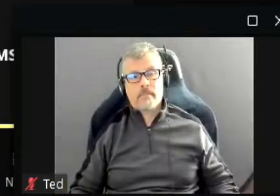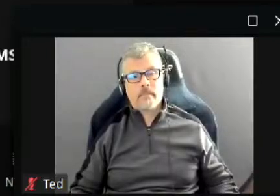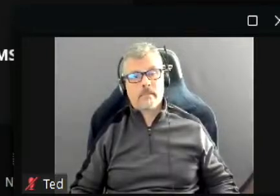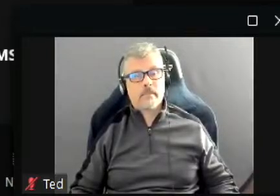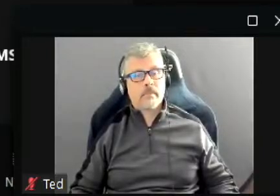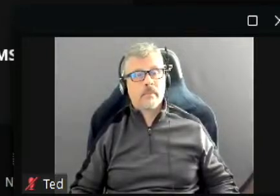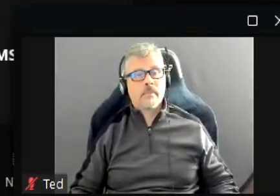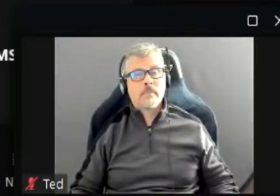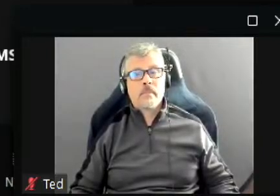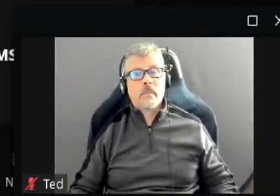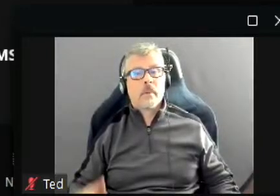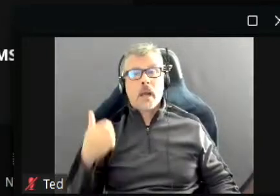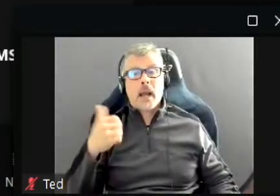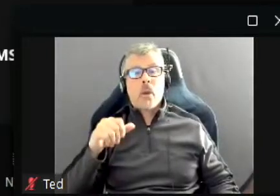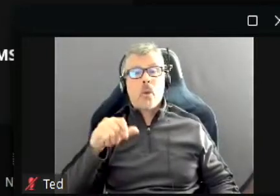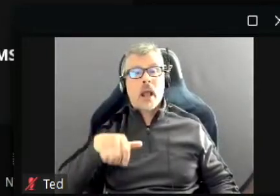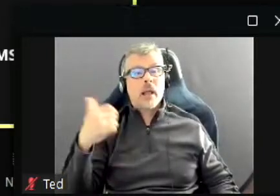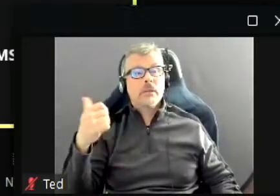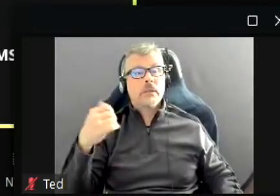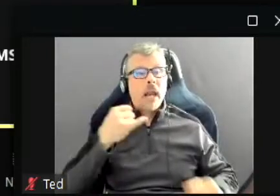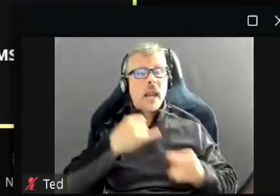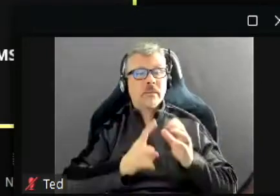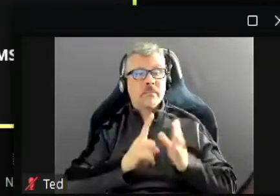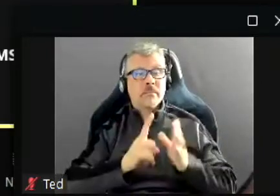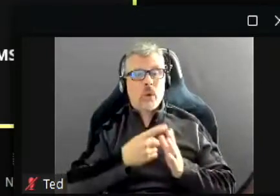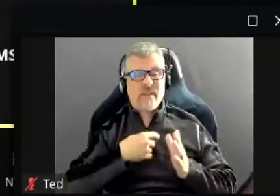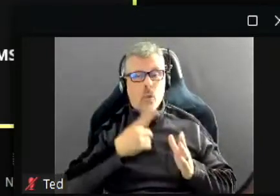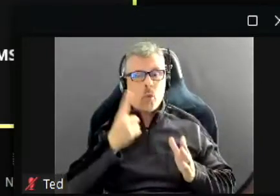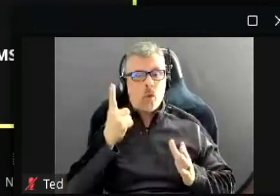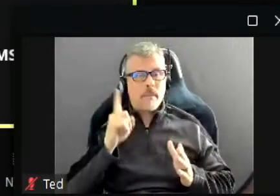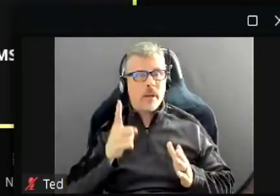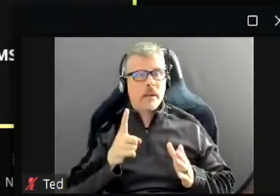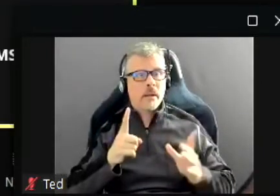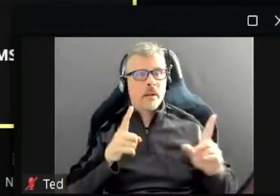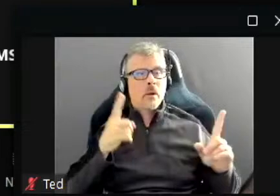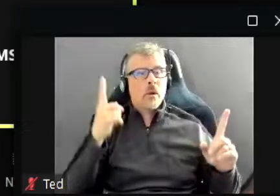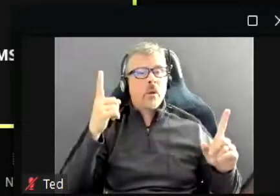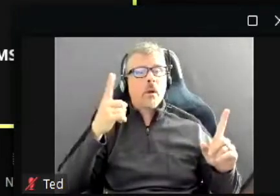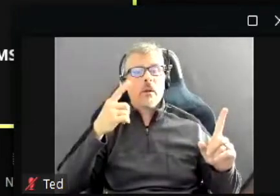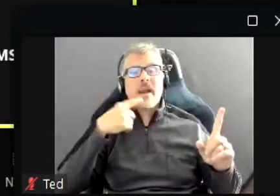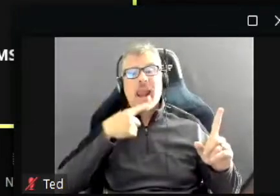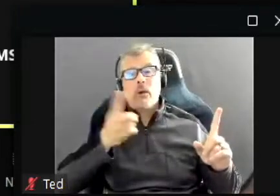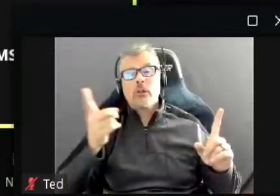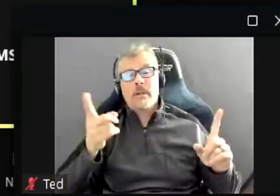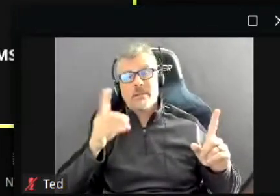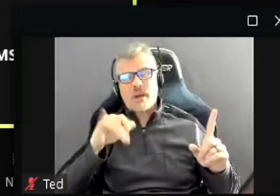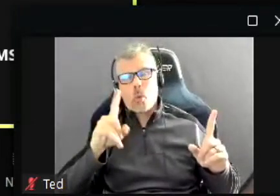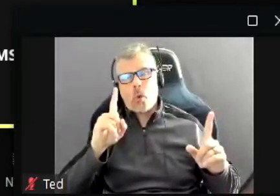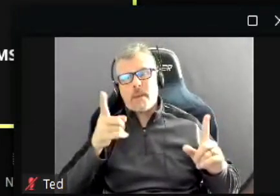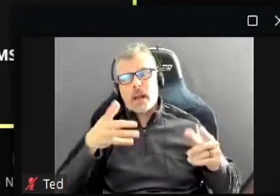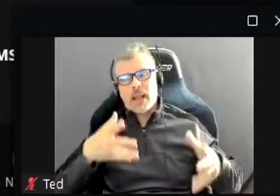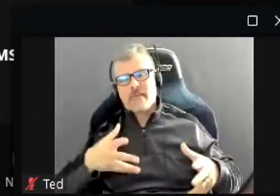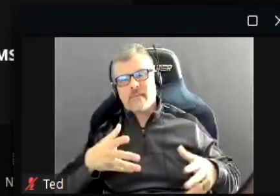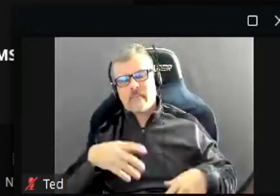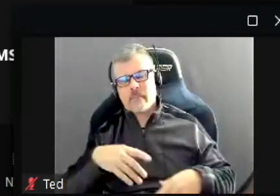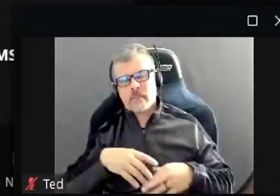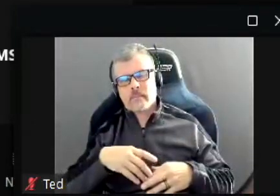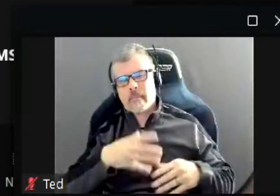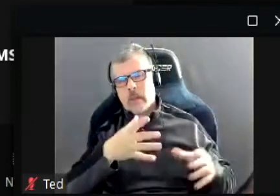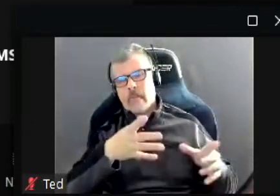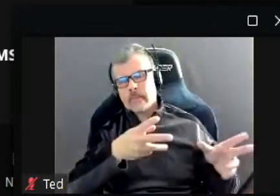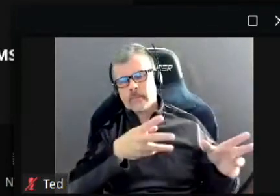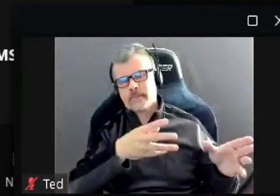Anybody else last minute? We got one more minute. Just one quick announcement. We will be sending everyone back in about 60 seconds. Just heads up.